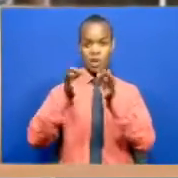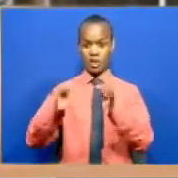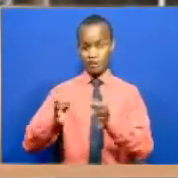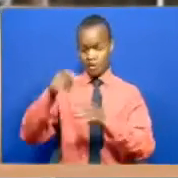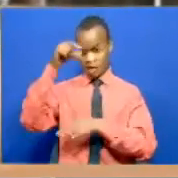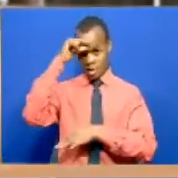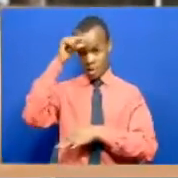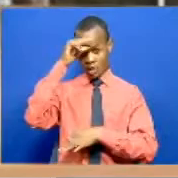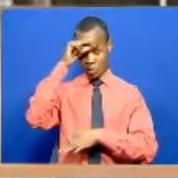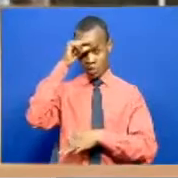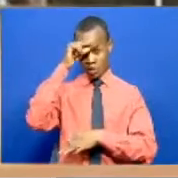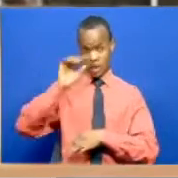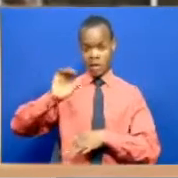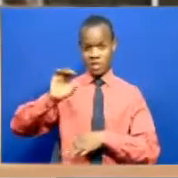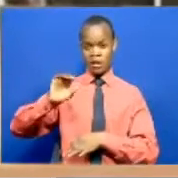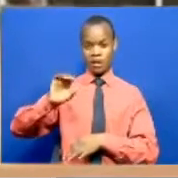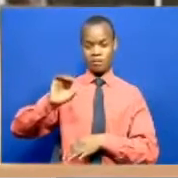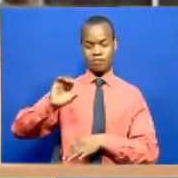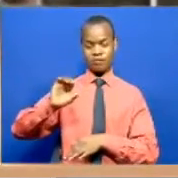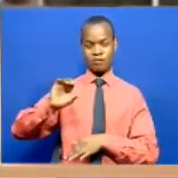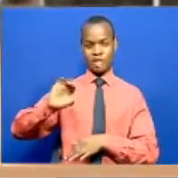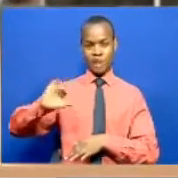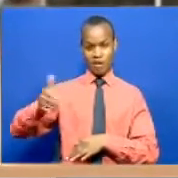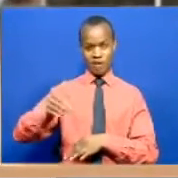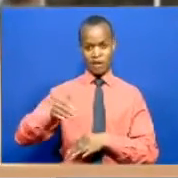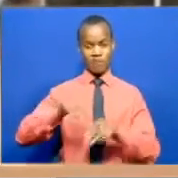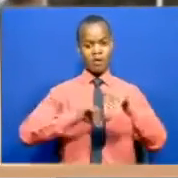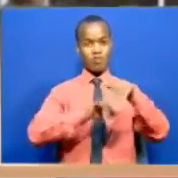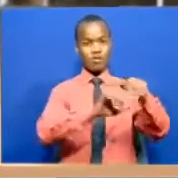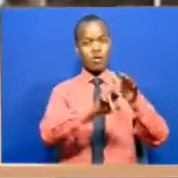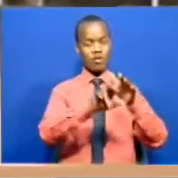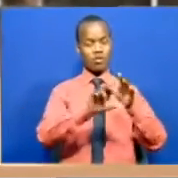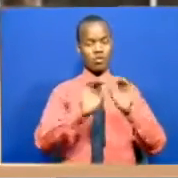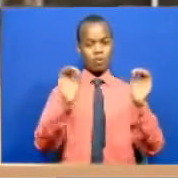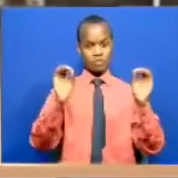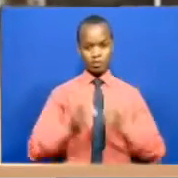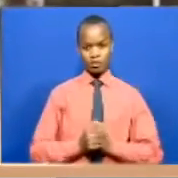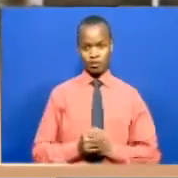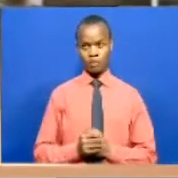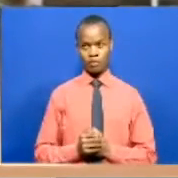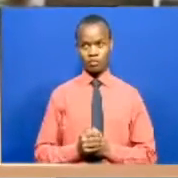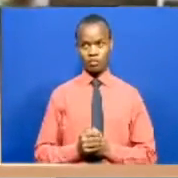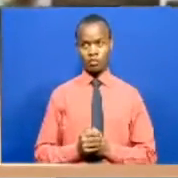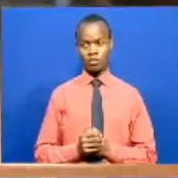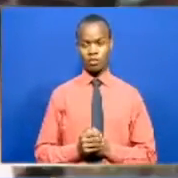administration fails to heed to their calls. Beatrice Getonyengetich, Channel 1